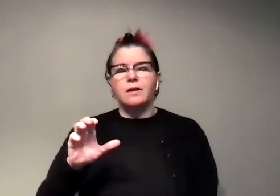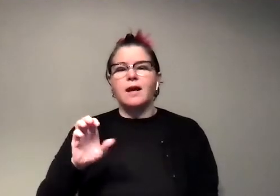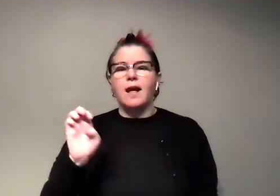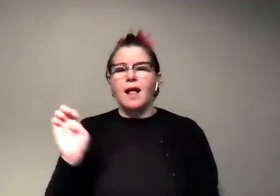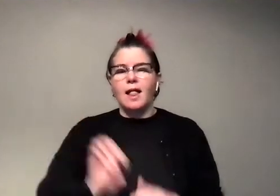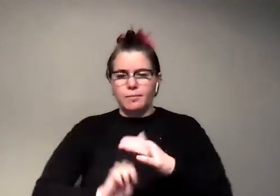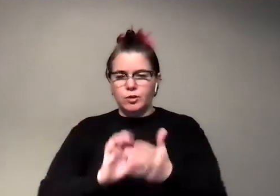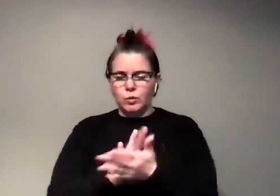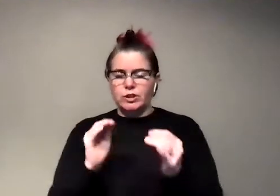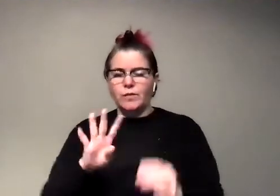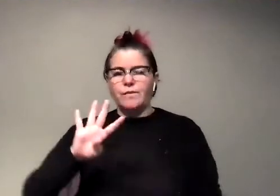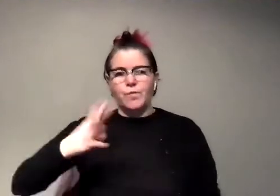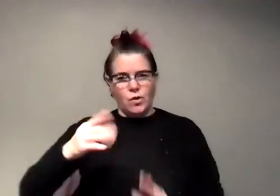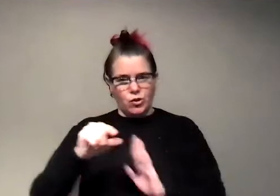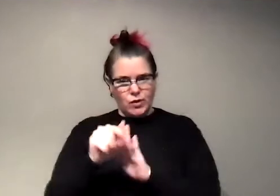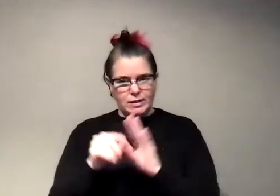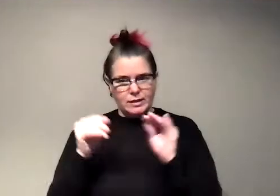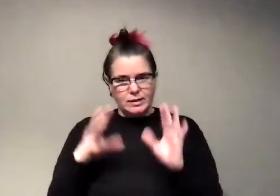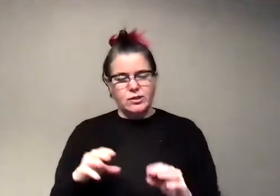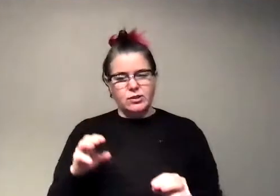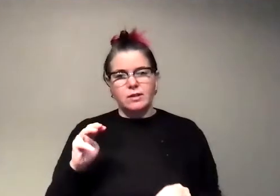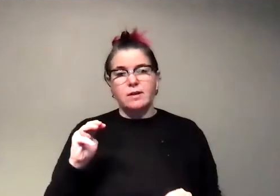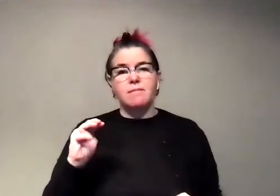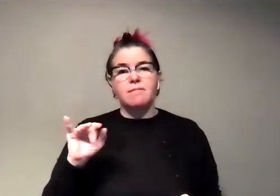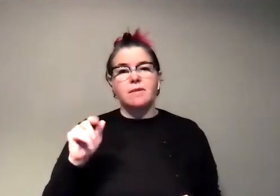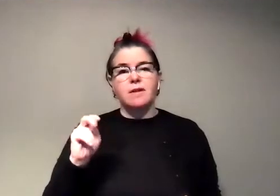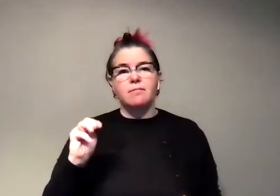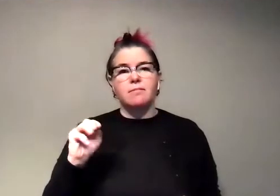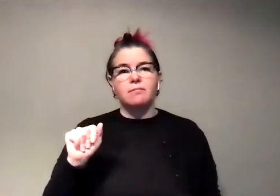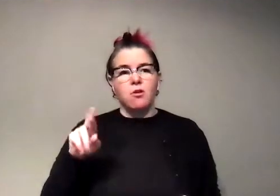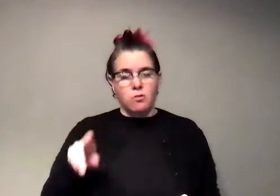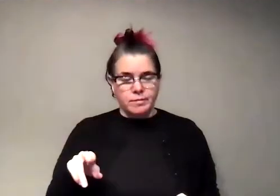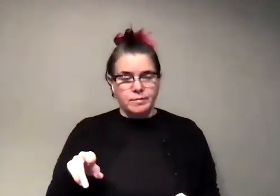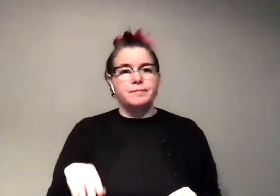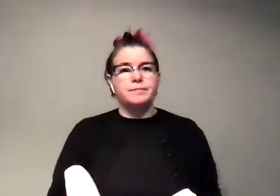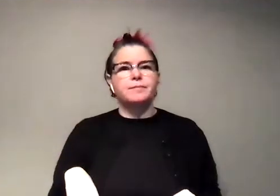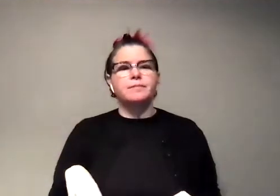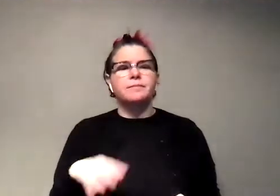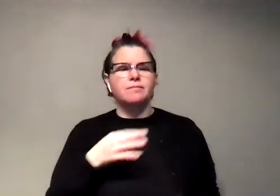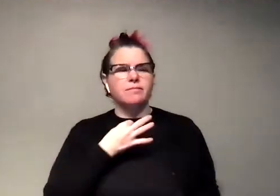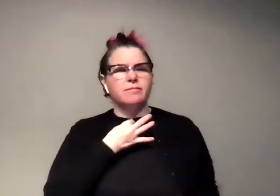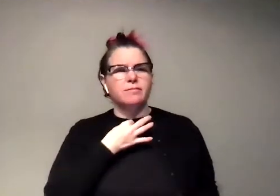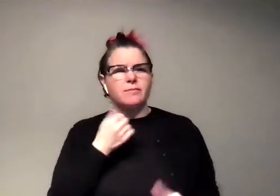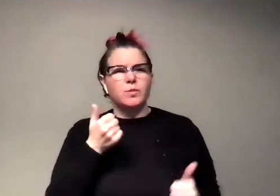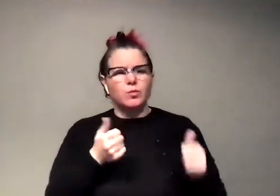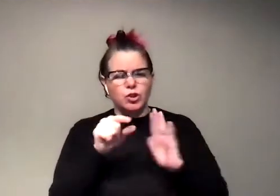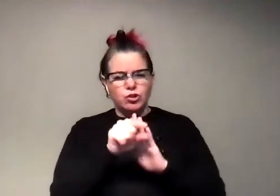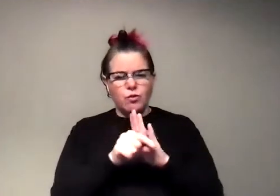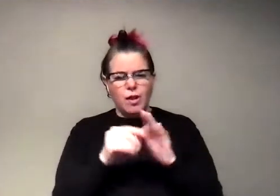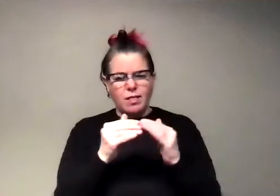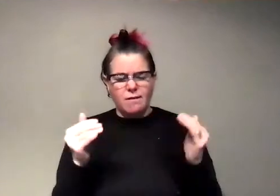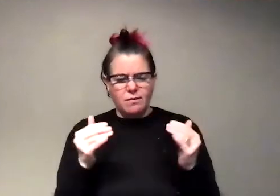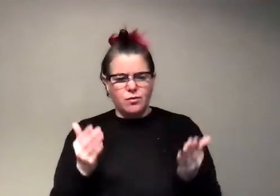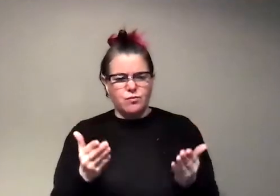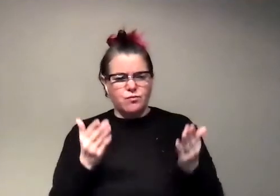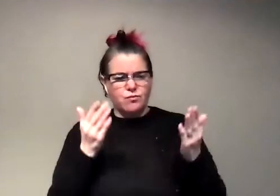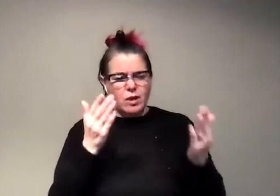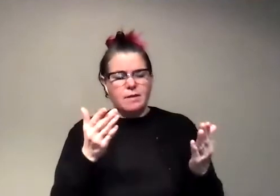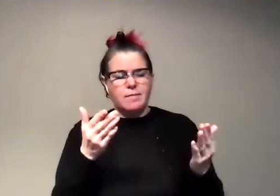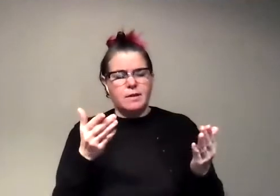teaching fourth grade in Myanmar. And he wants to know, what grade level would you recommend to